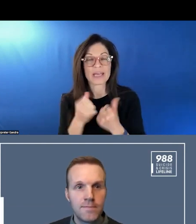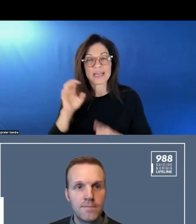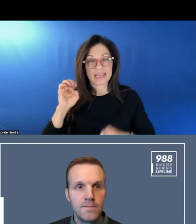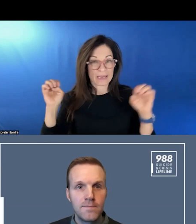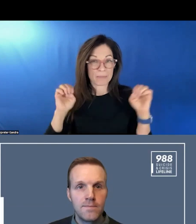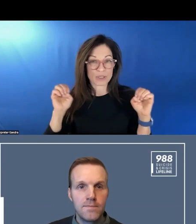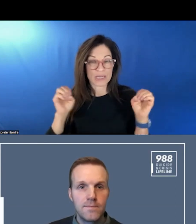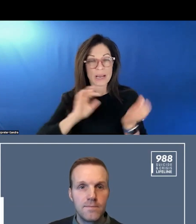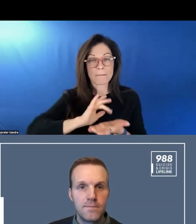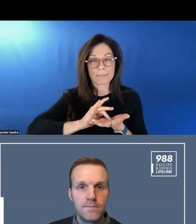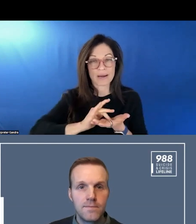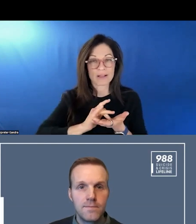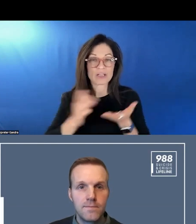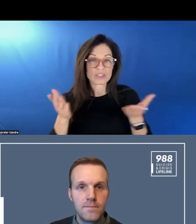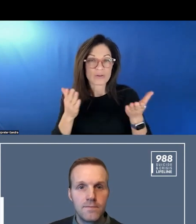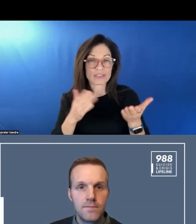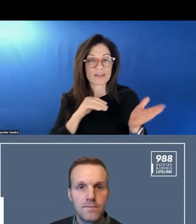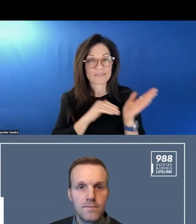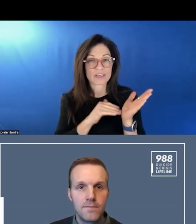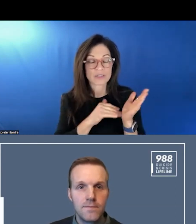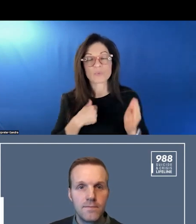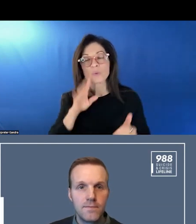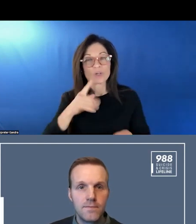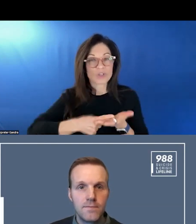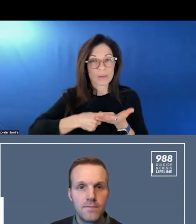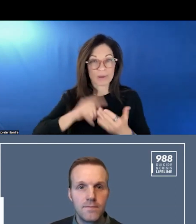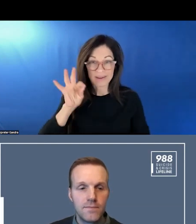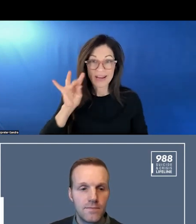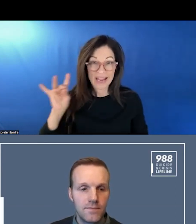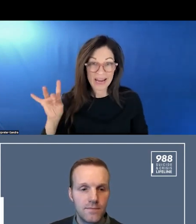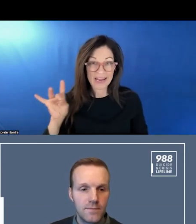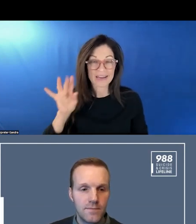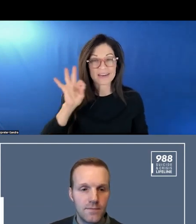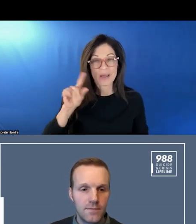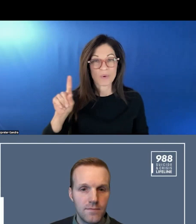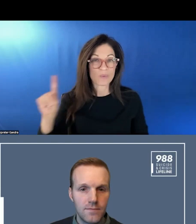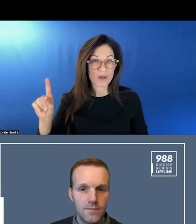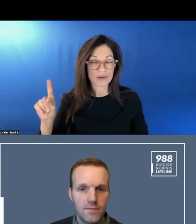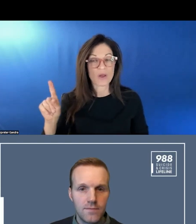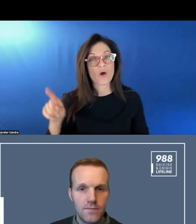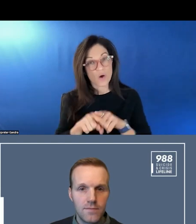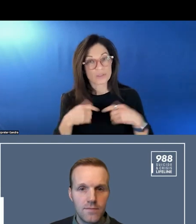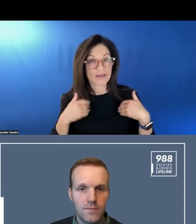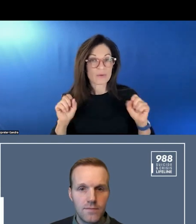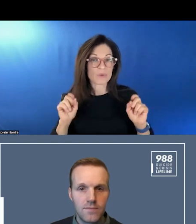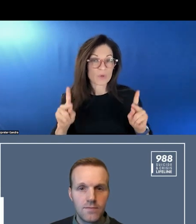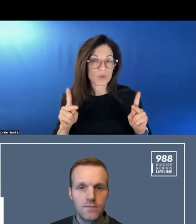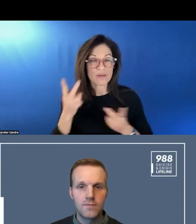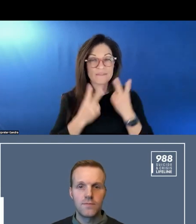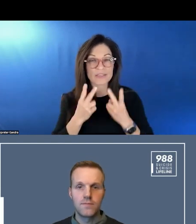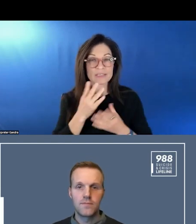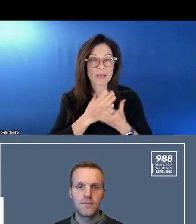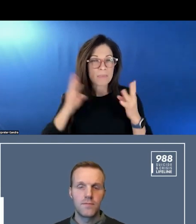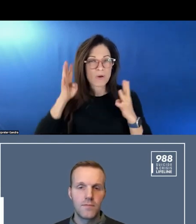Medical Service Physicians, where we're going to be talking about 988 and 911. Also have a chance to visit some